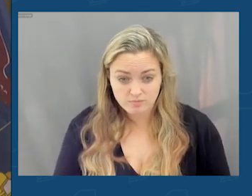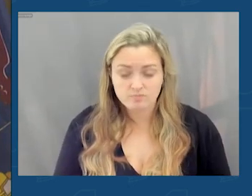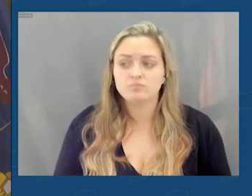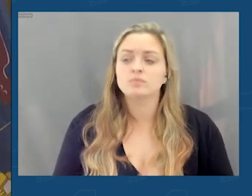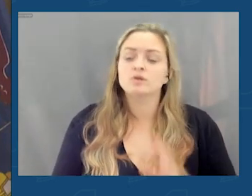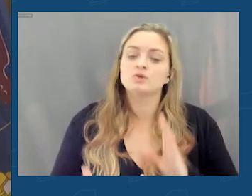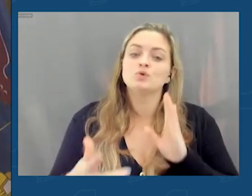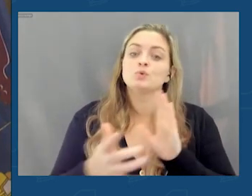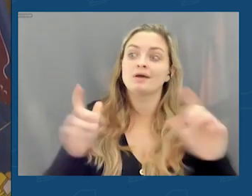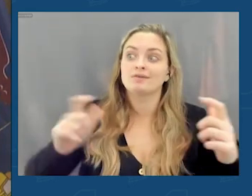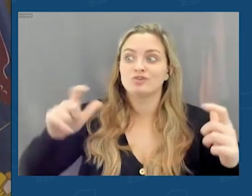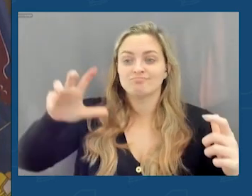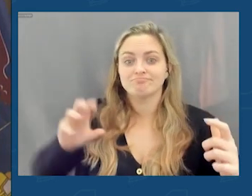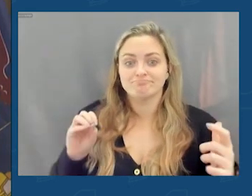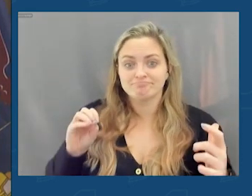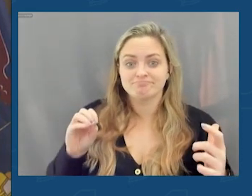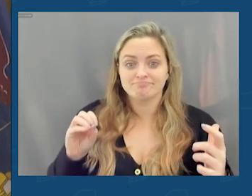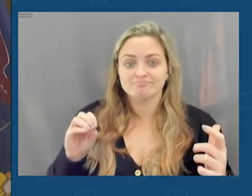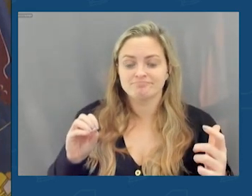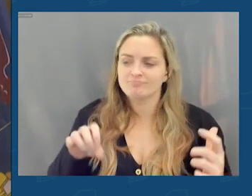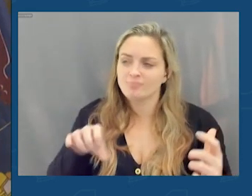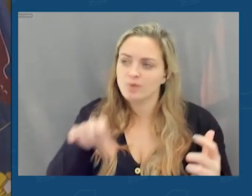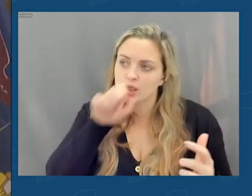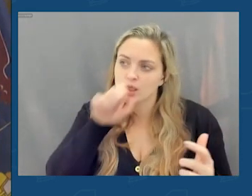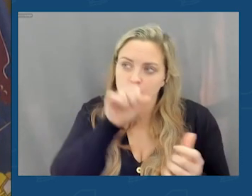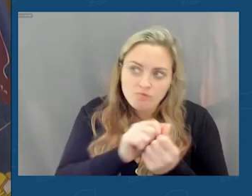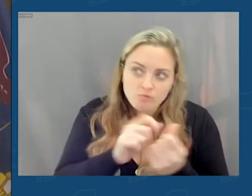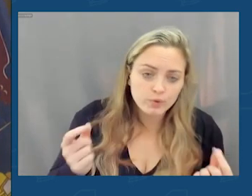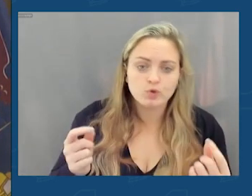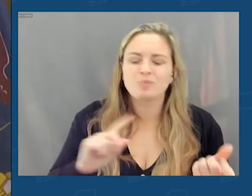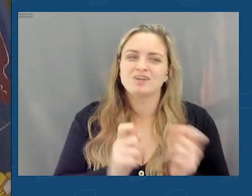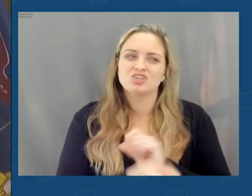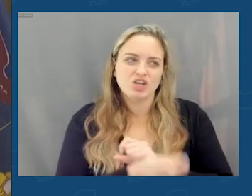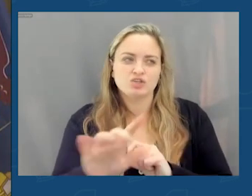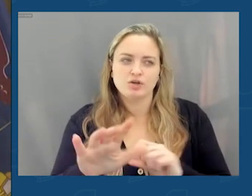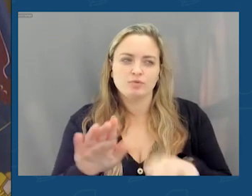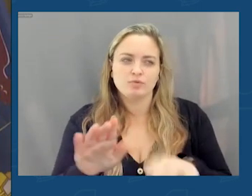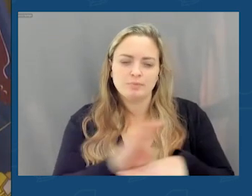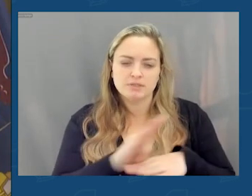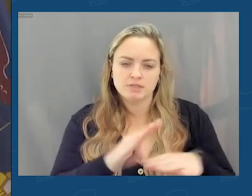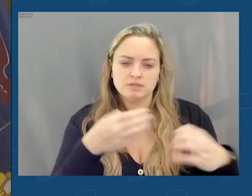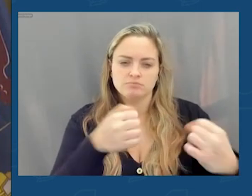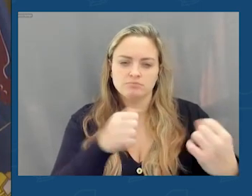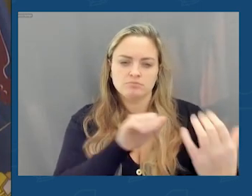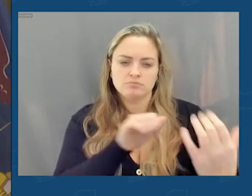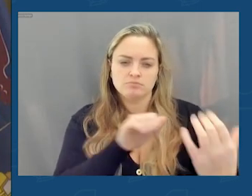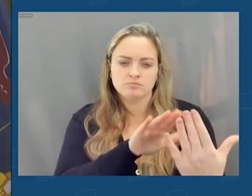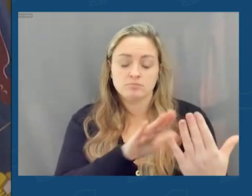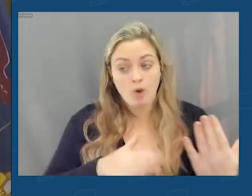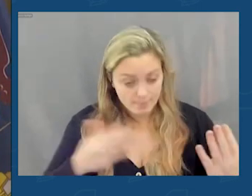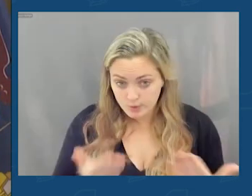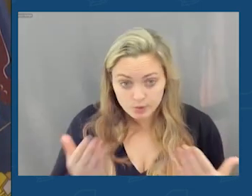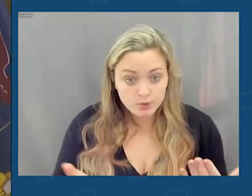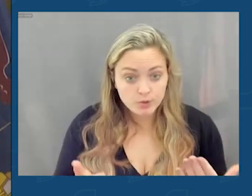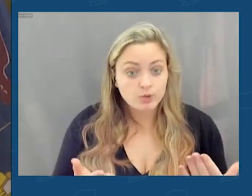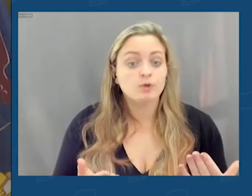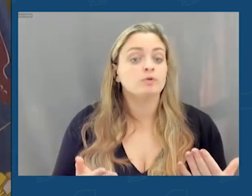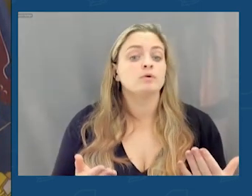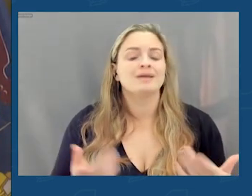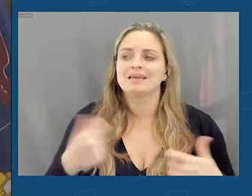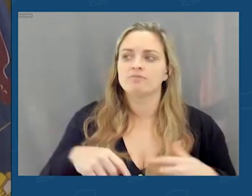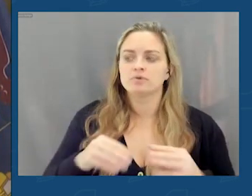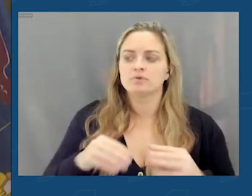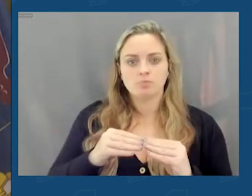giants, we love what they do. We want them to change their practices. Okay, we're happy they're here. Be prosperous. Give us more content. It's